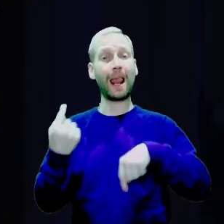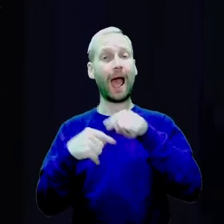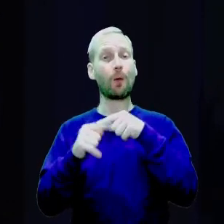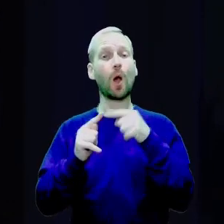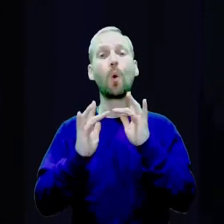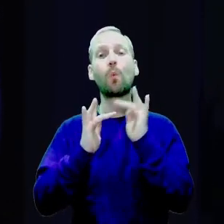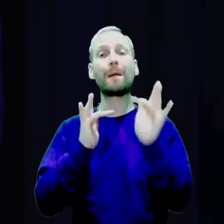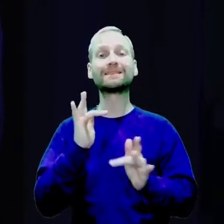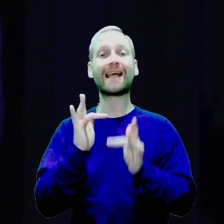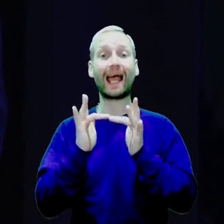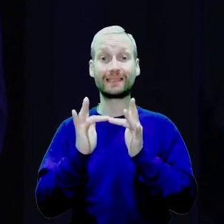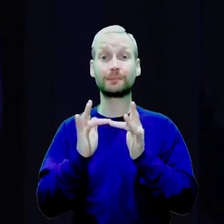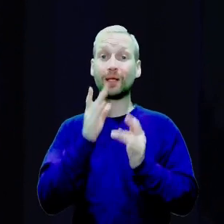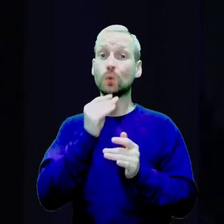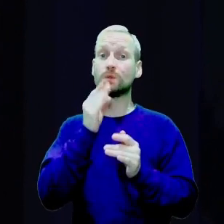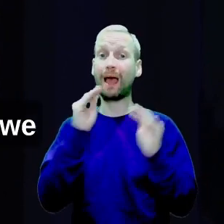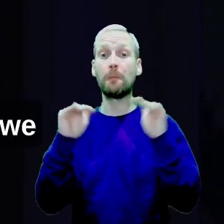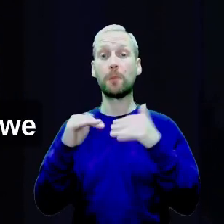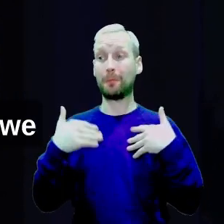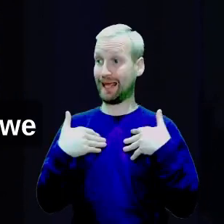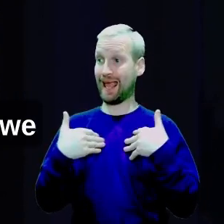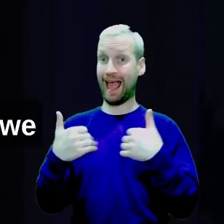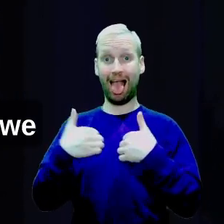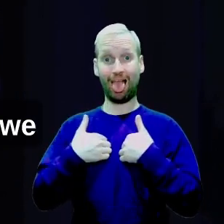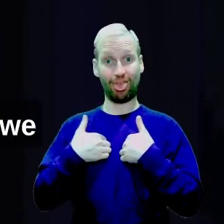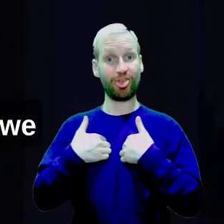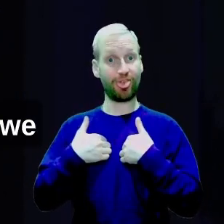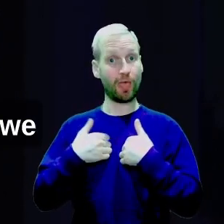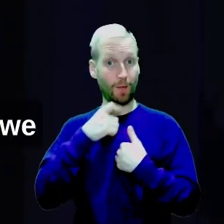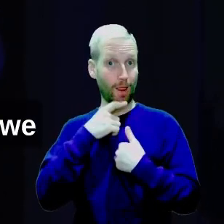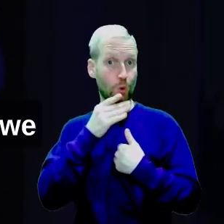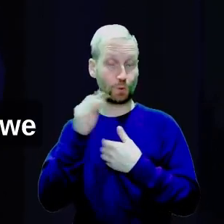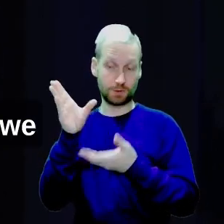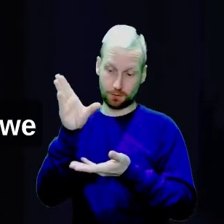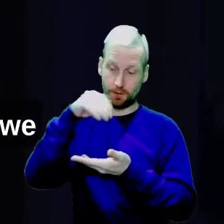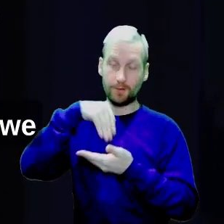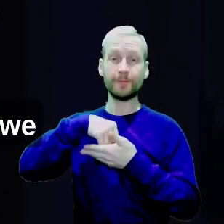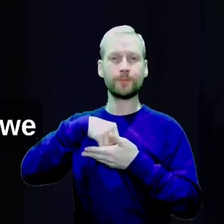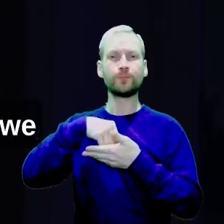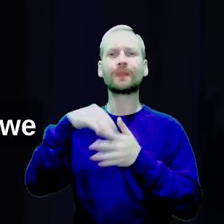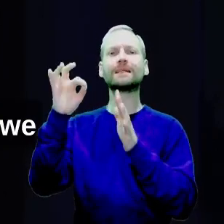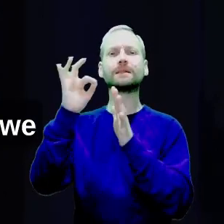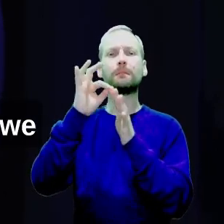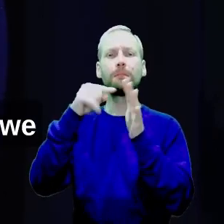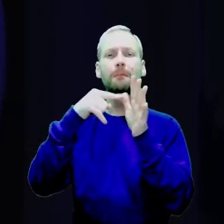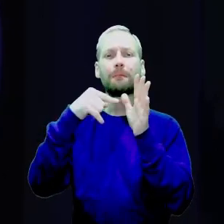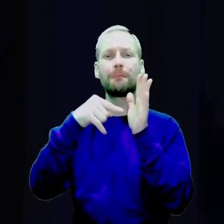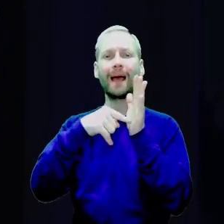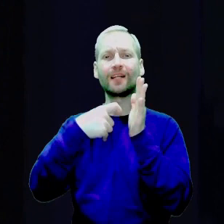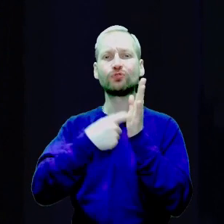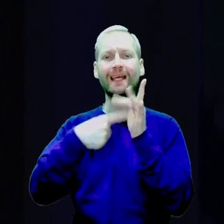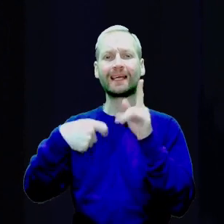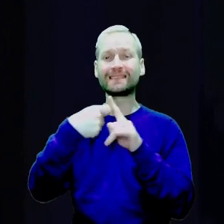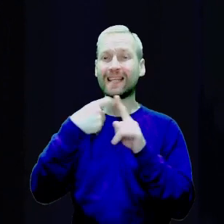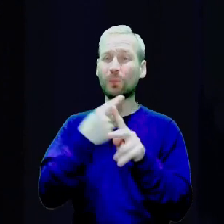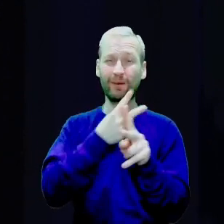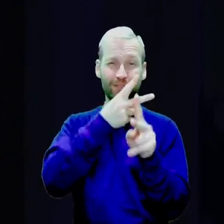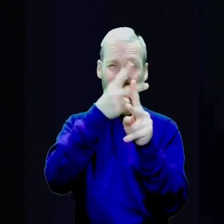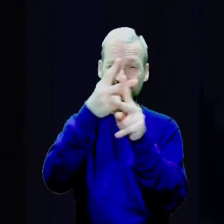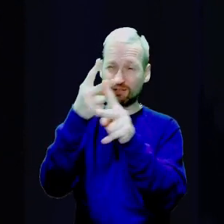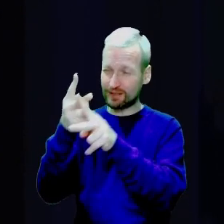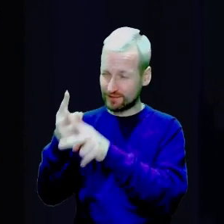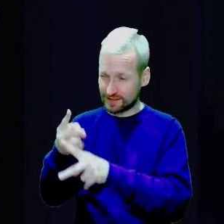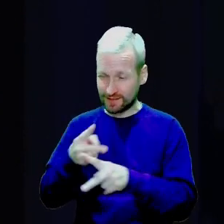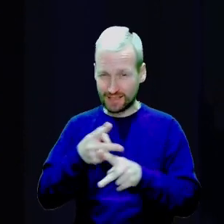website and is being used by Public Health moving forwards. As Patrick's already mentioned, we also visit as much of the area as we